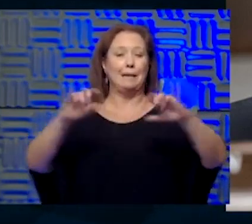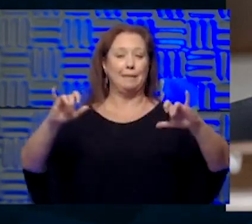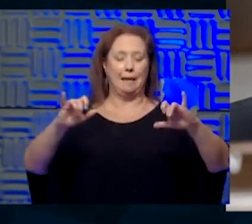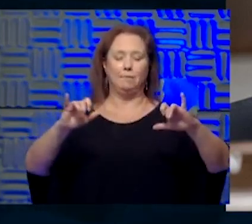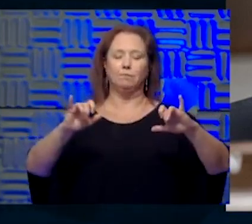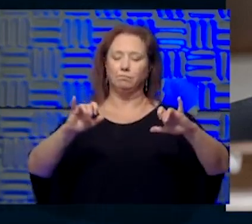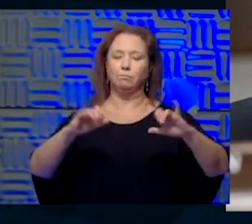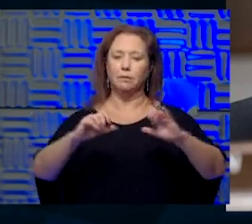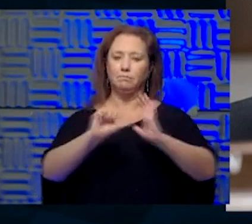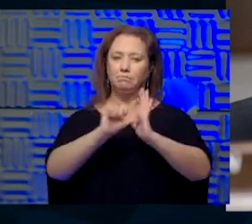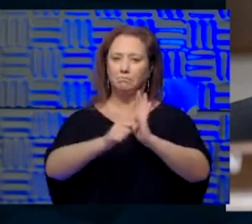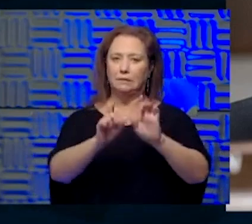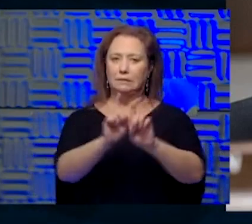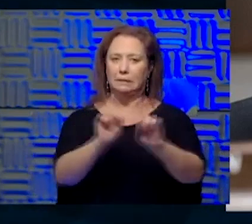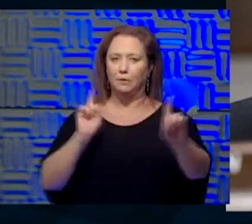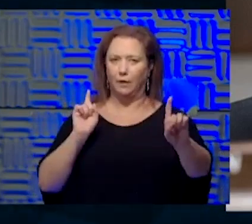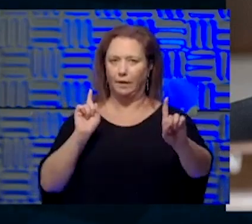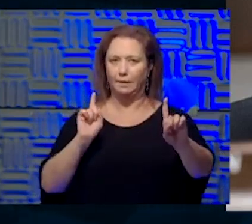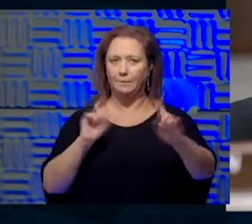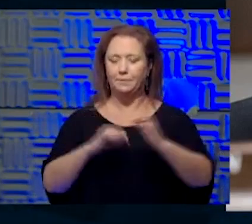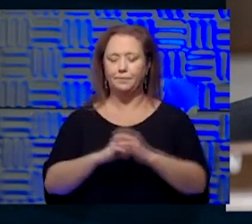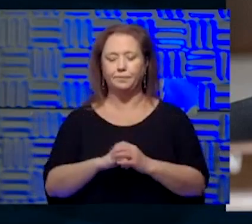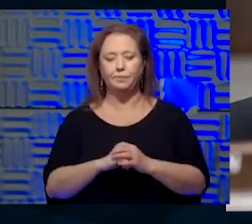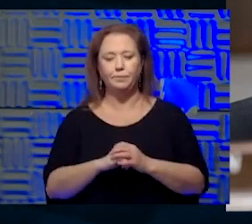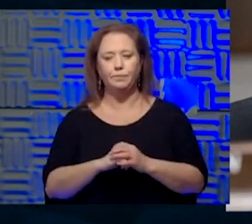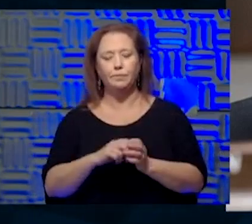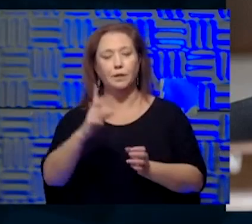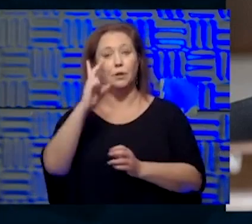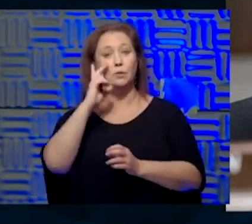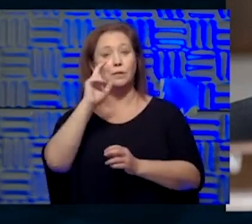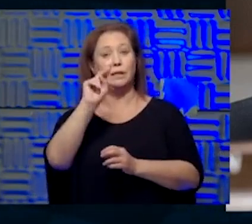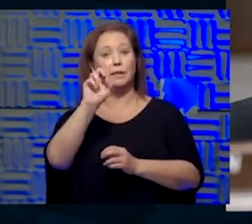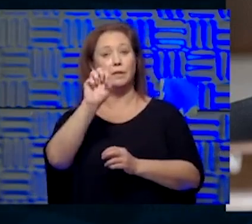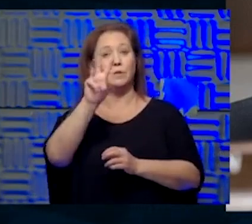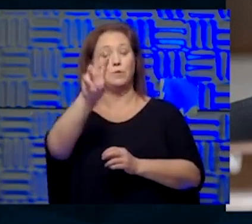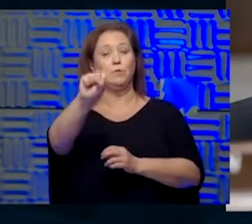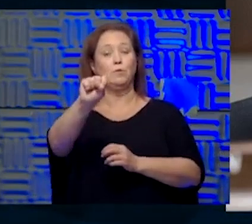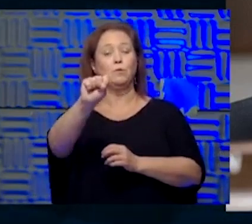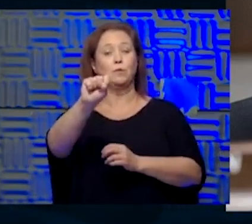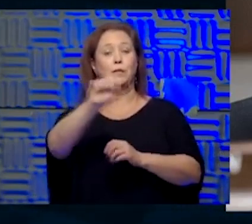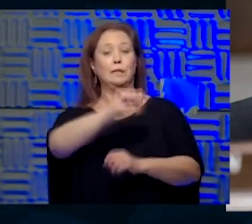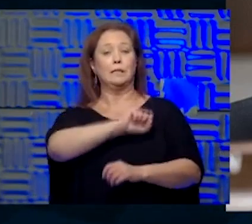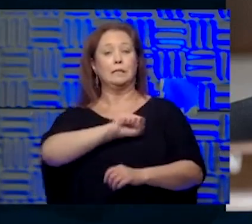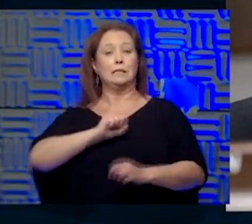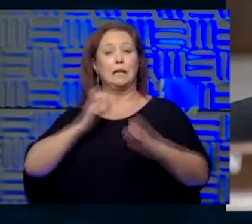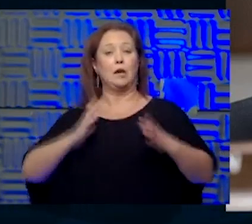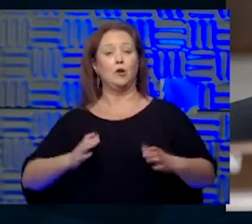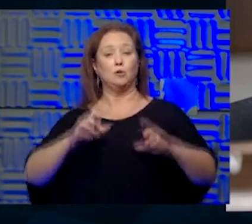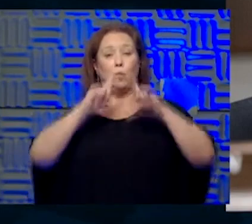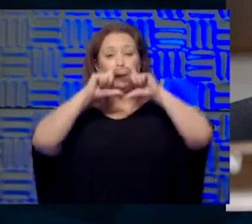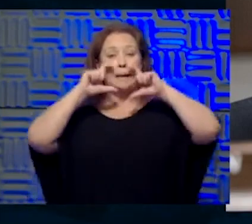separated. You see in the news, and it's pretty prevalent, senators